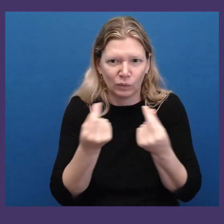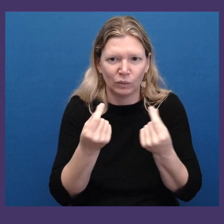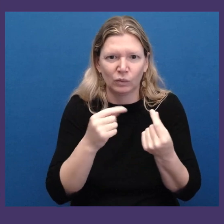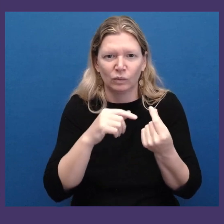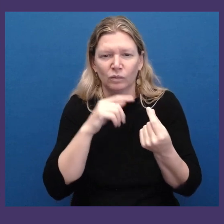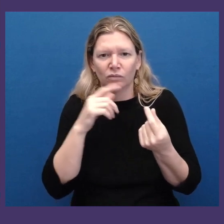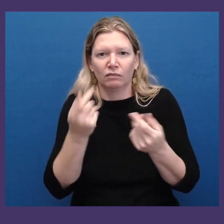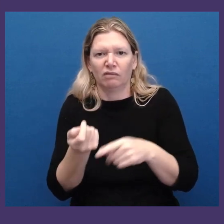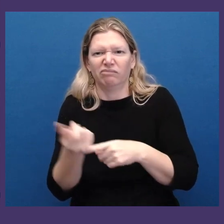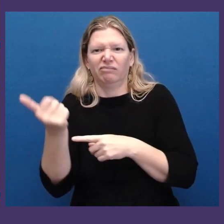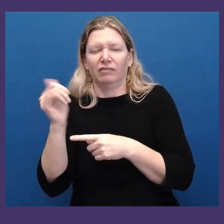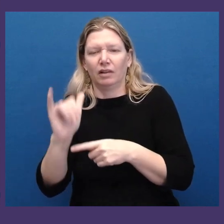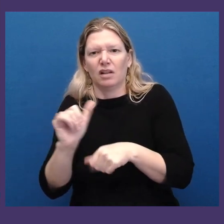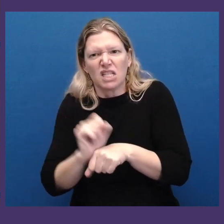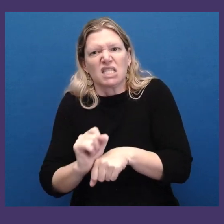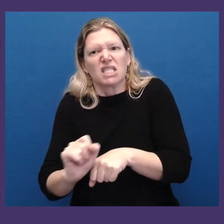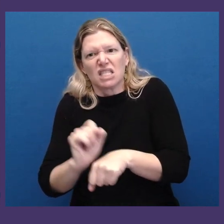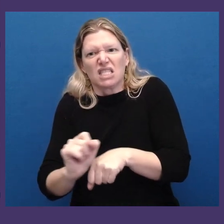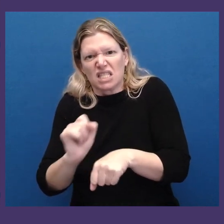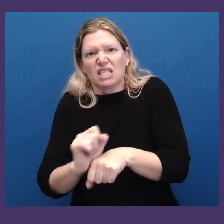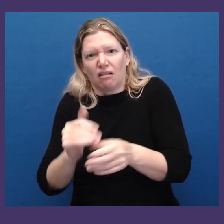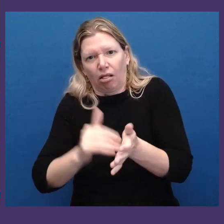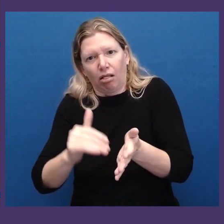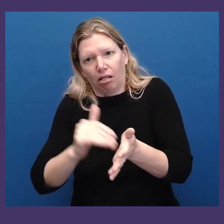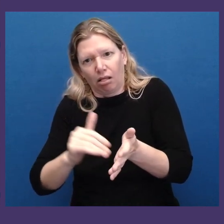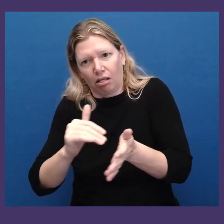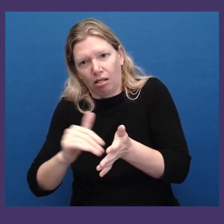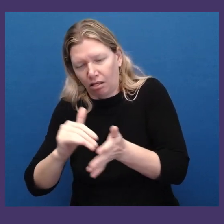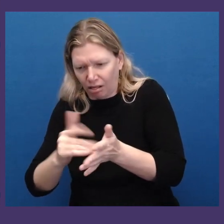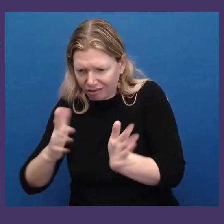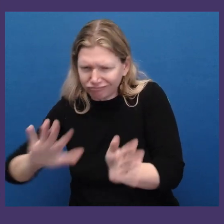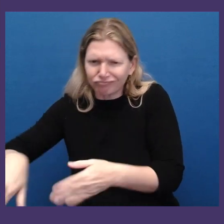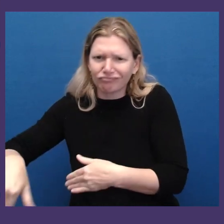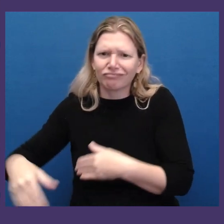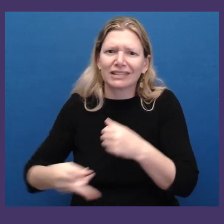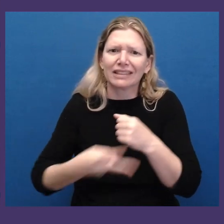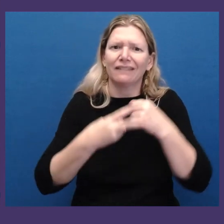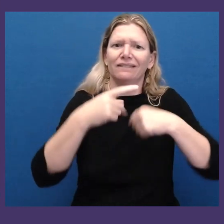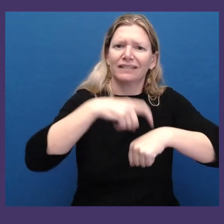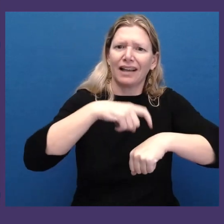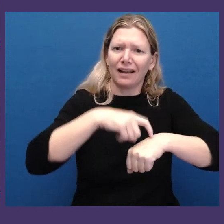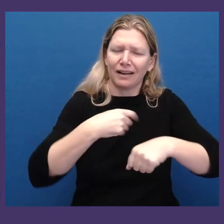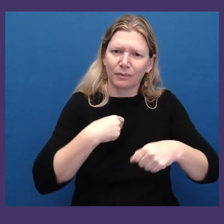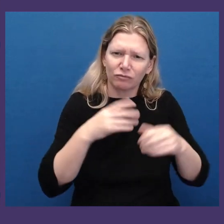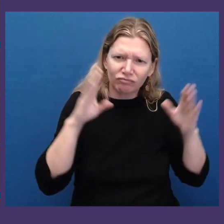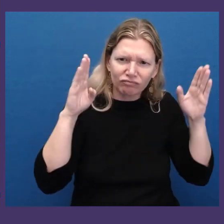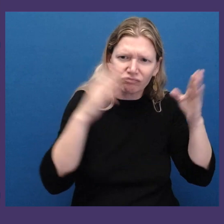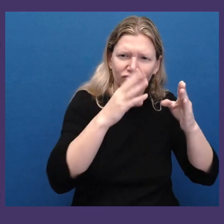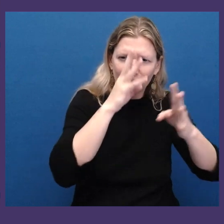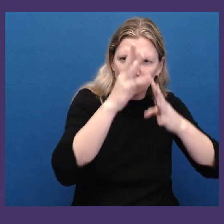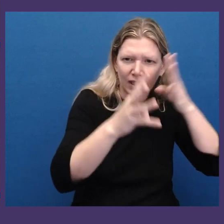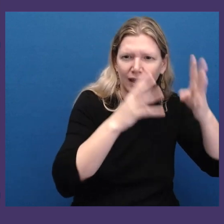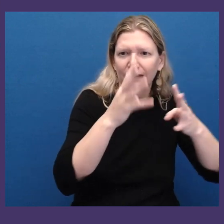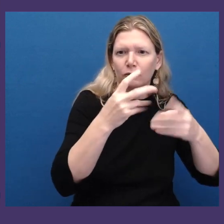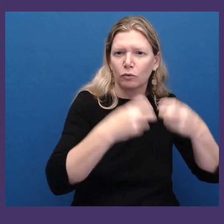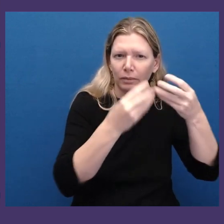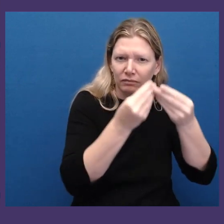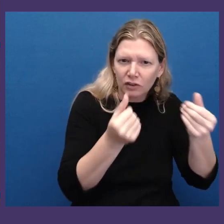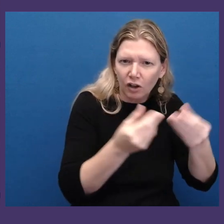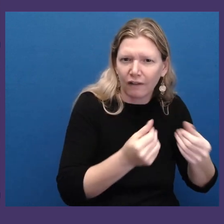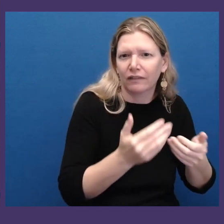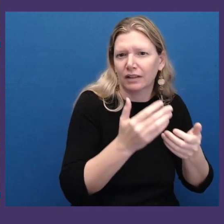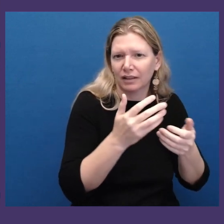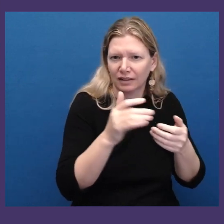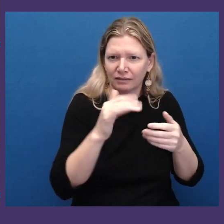using the creative and problem-solving parts of our brains. When all of us work to build more inclusive experiences, we can